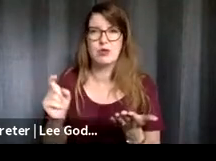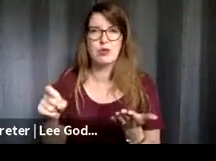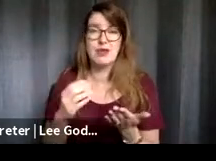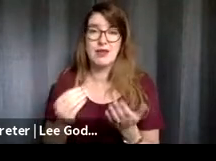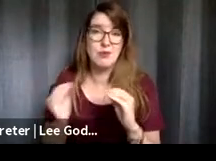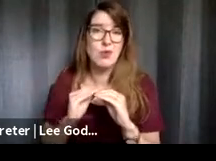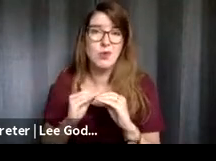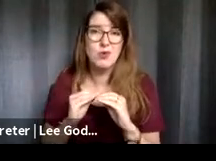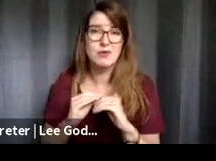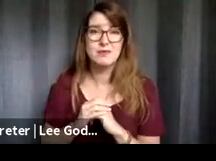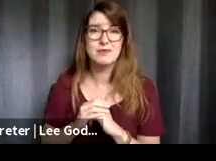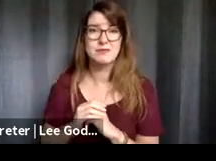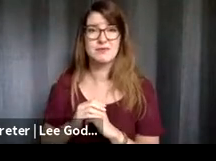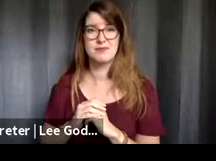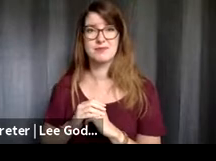and more.